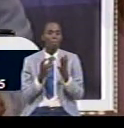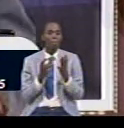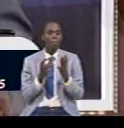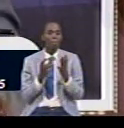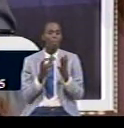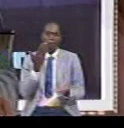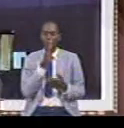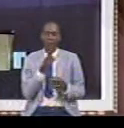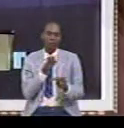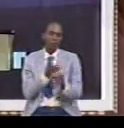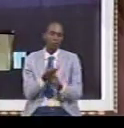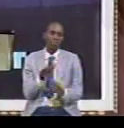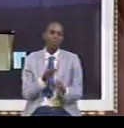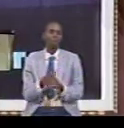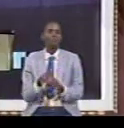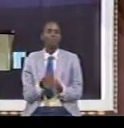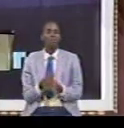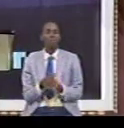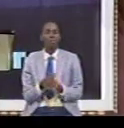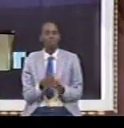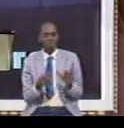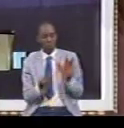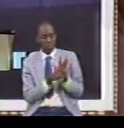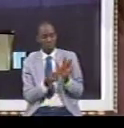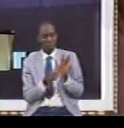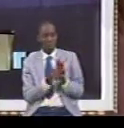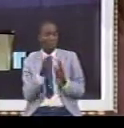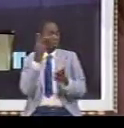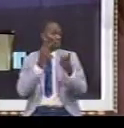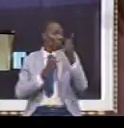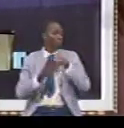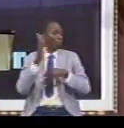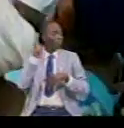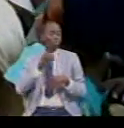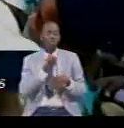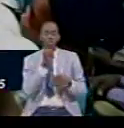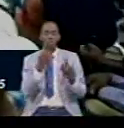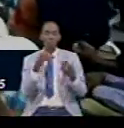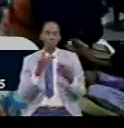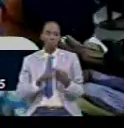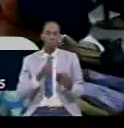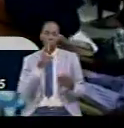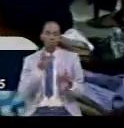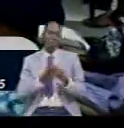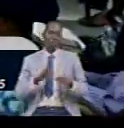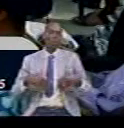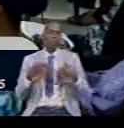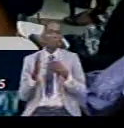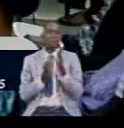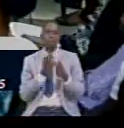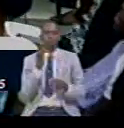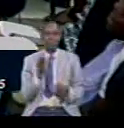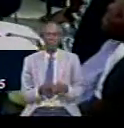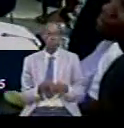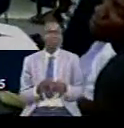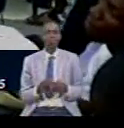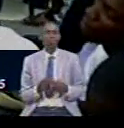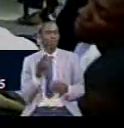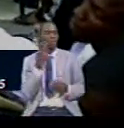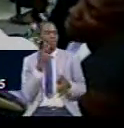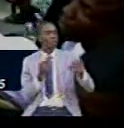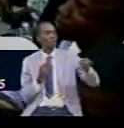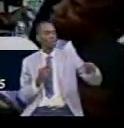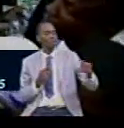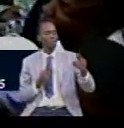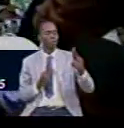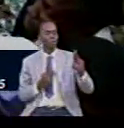be fulfilled. Negative prophecy will not be fulfilled in your life. You see, Judas Iscariot, he